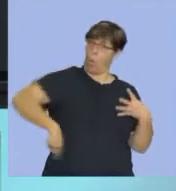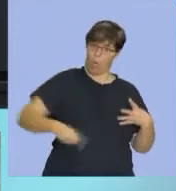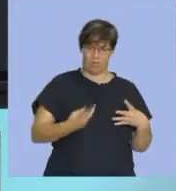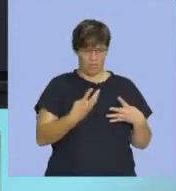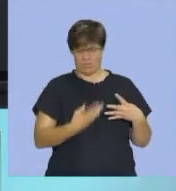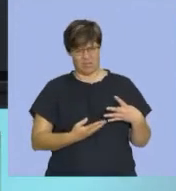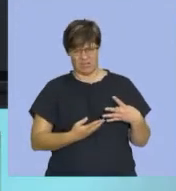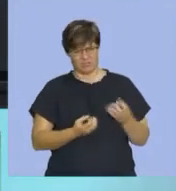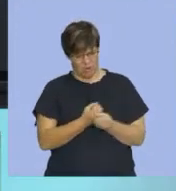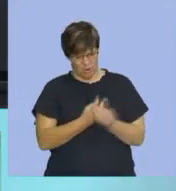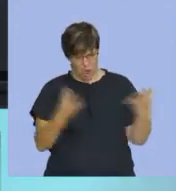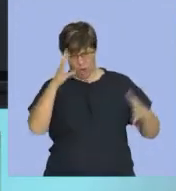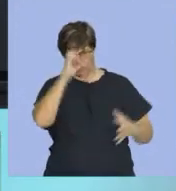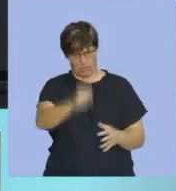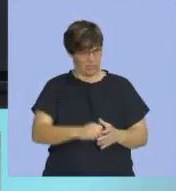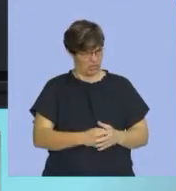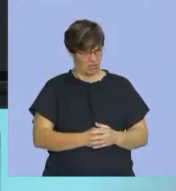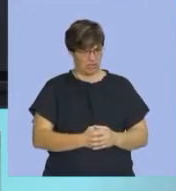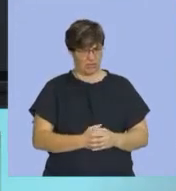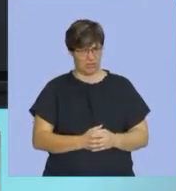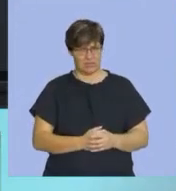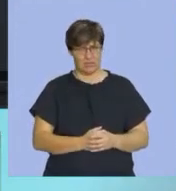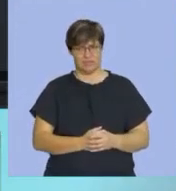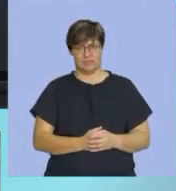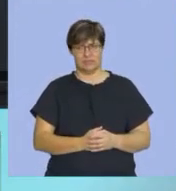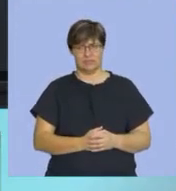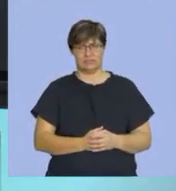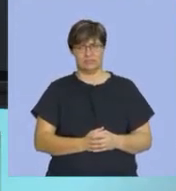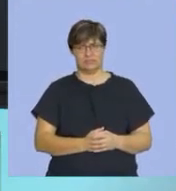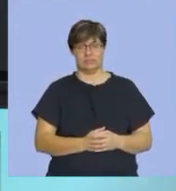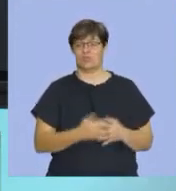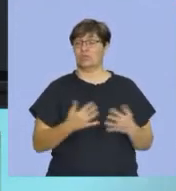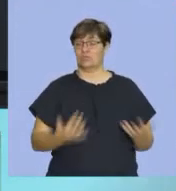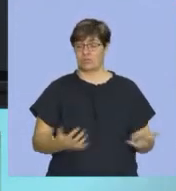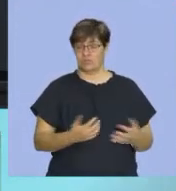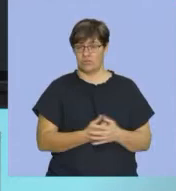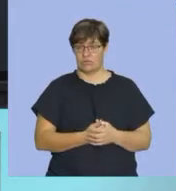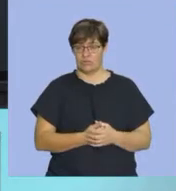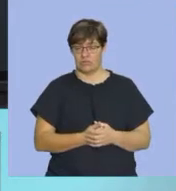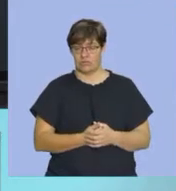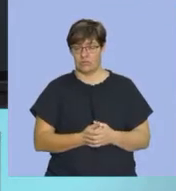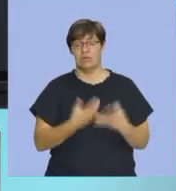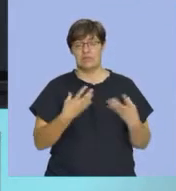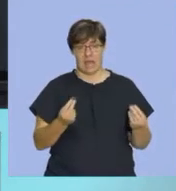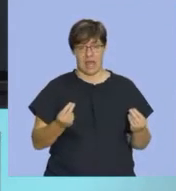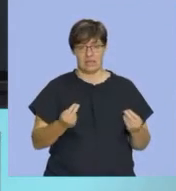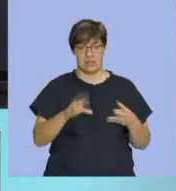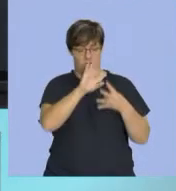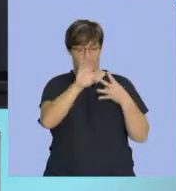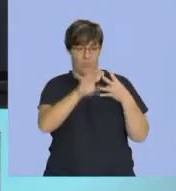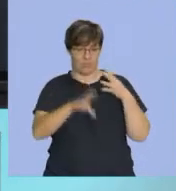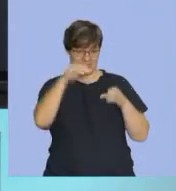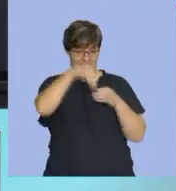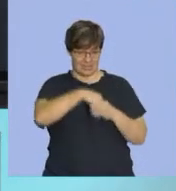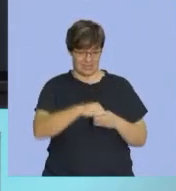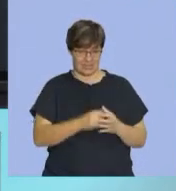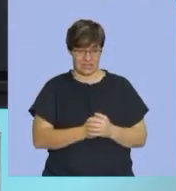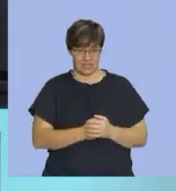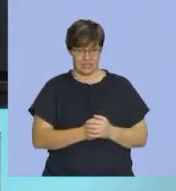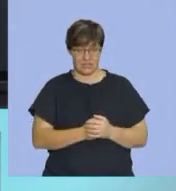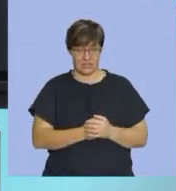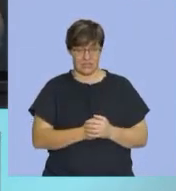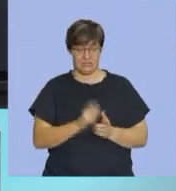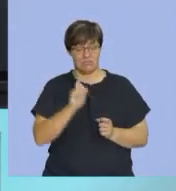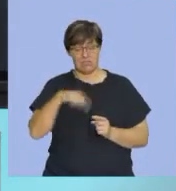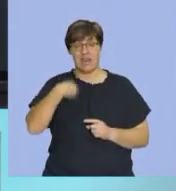all 4. It's a lot of remembering. Okay, so we've done the components.